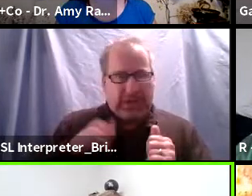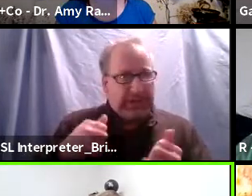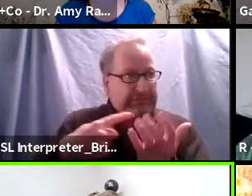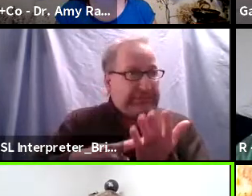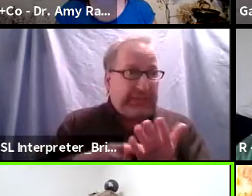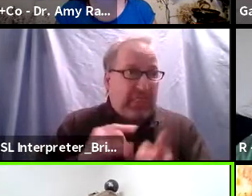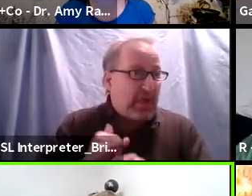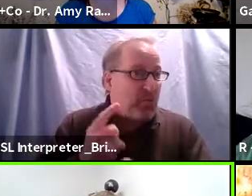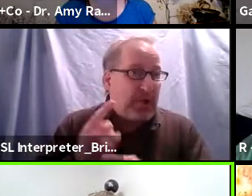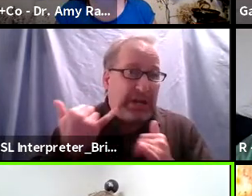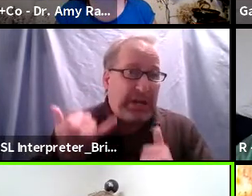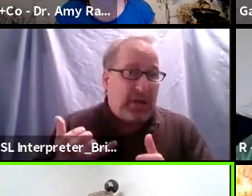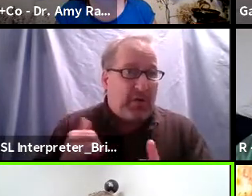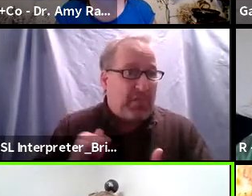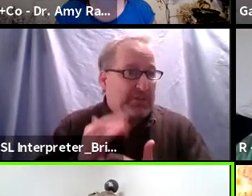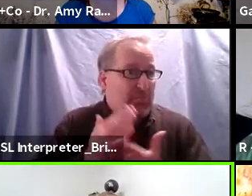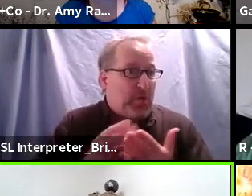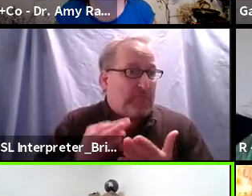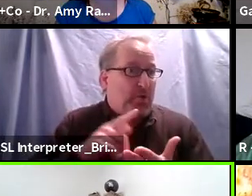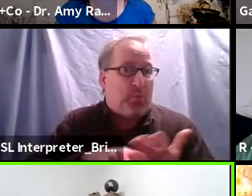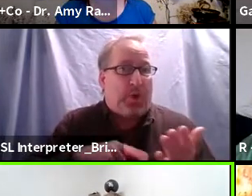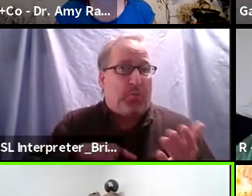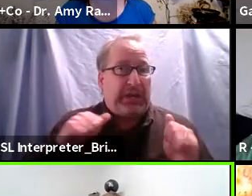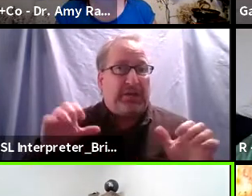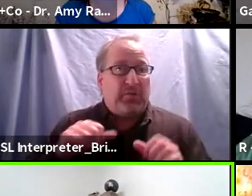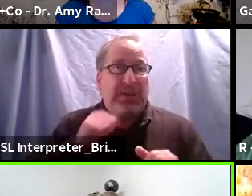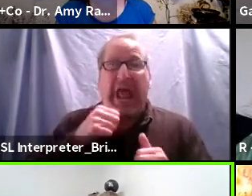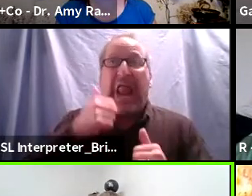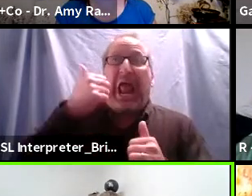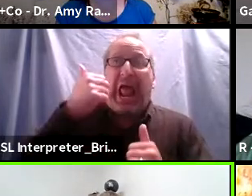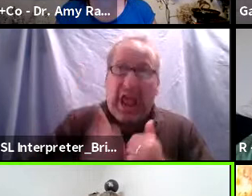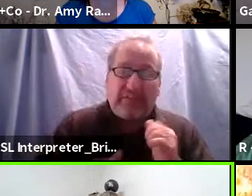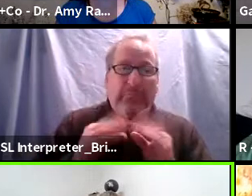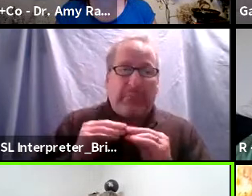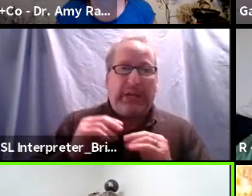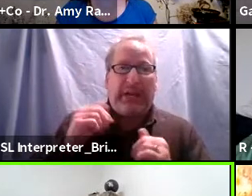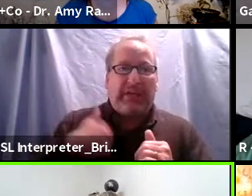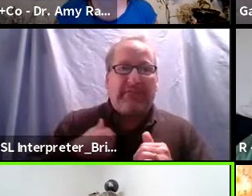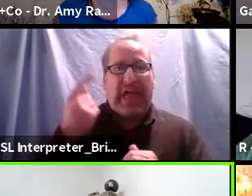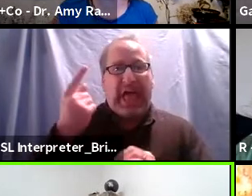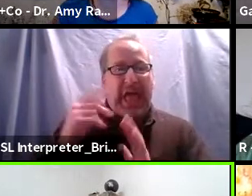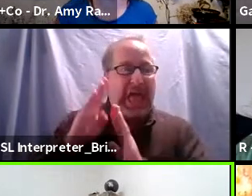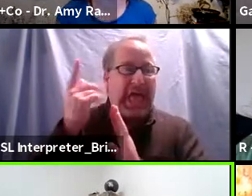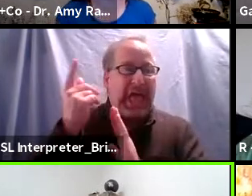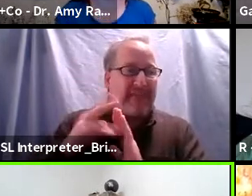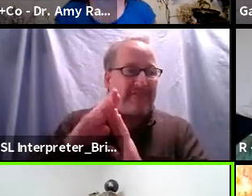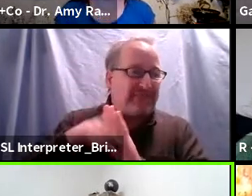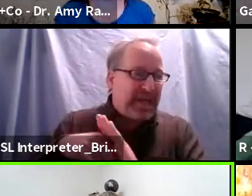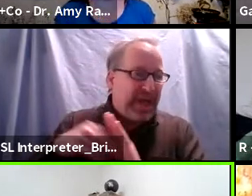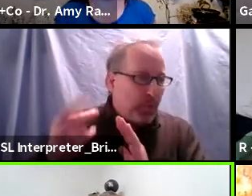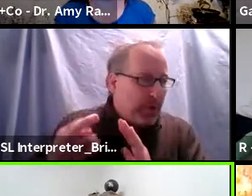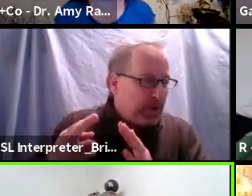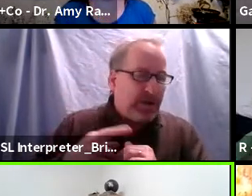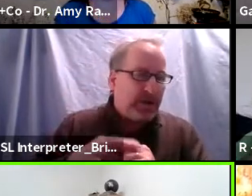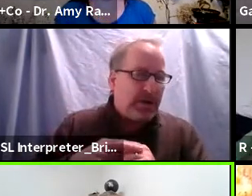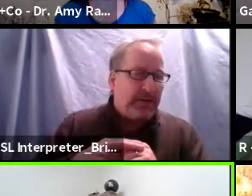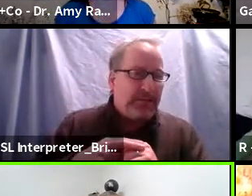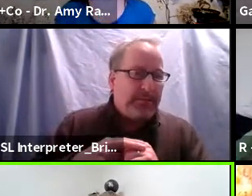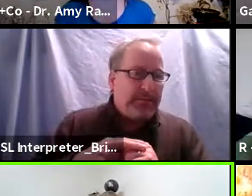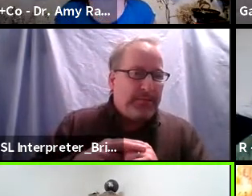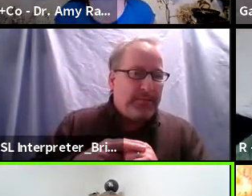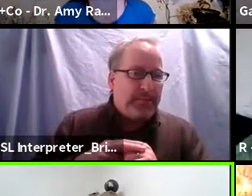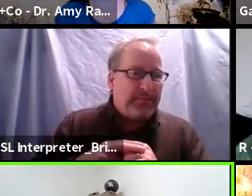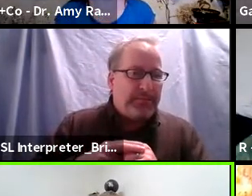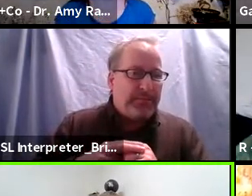now. That could be part of what we can do. Maybe not every meeting we have a good half hour like we do here on this agenda item. So maybe